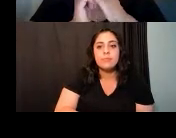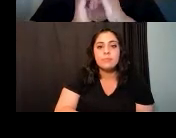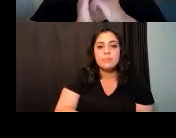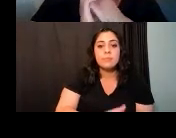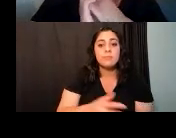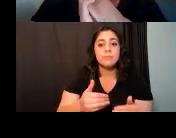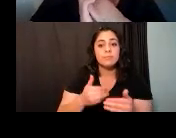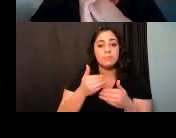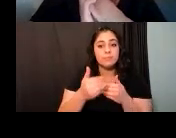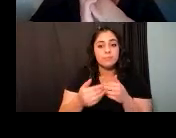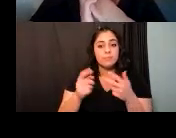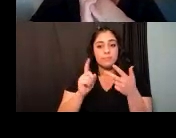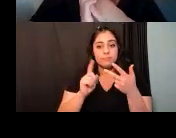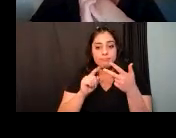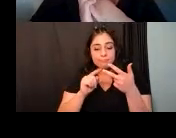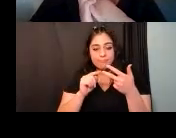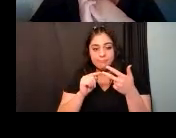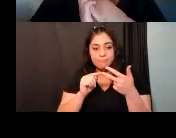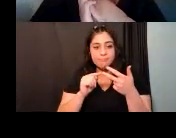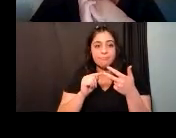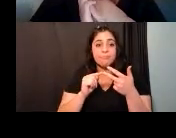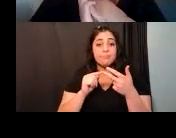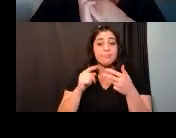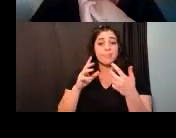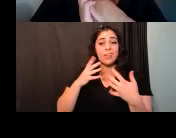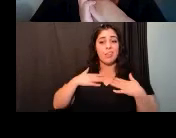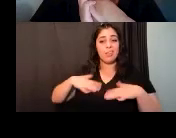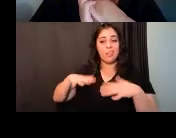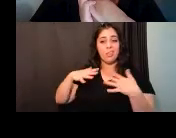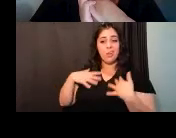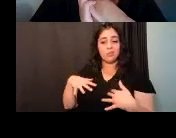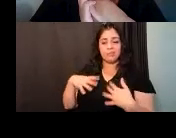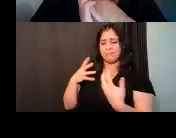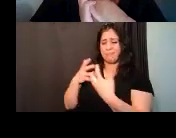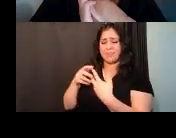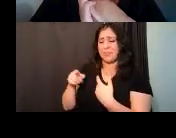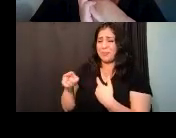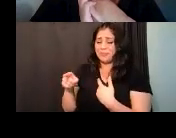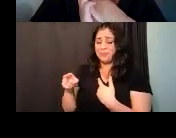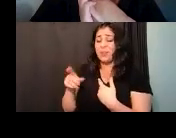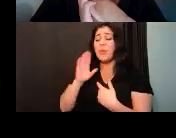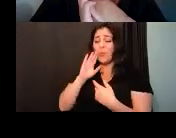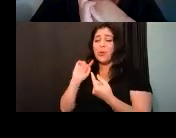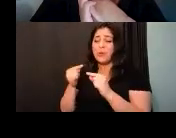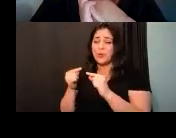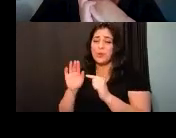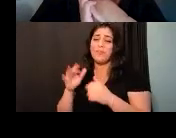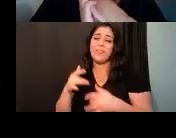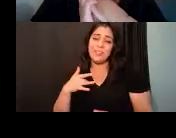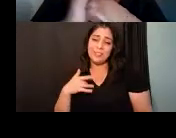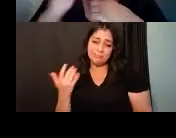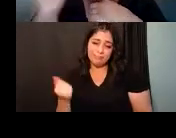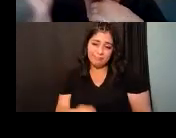Next prompt. These clothes are not made for you. These clothes will hurt your feelings.